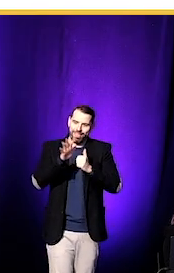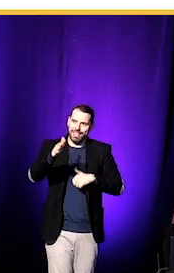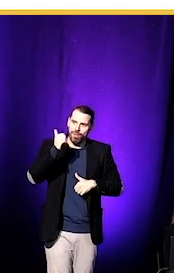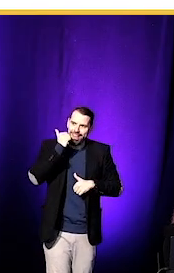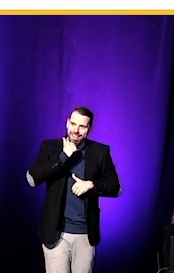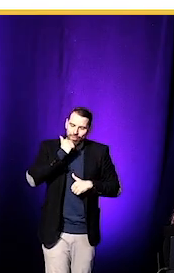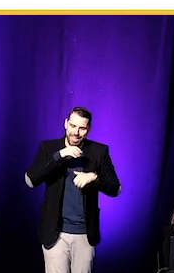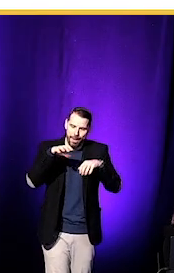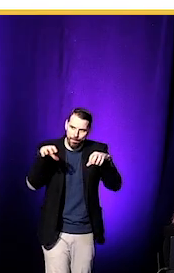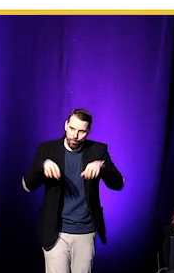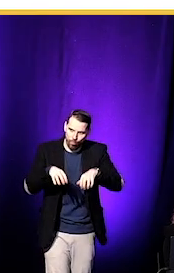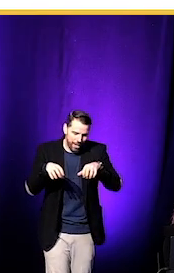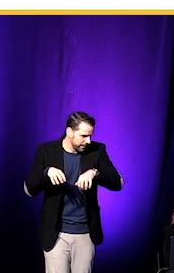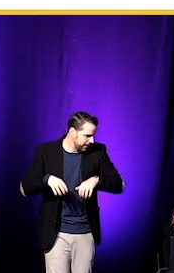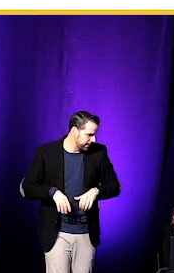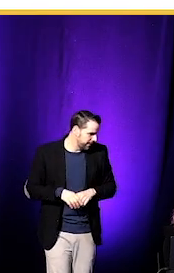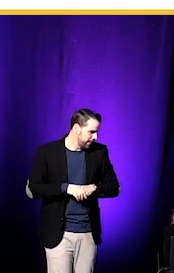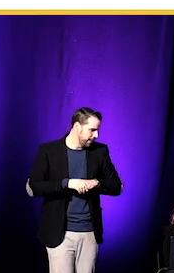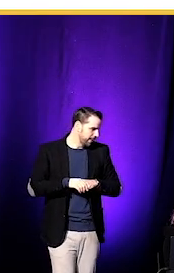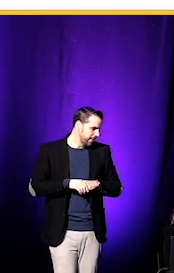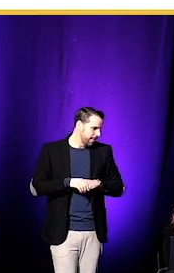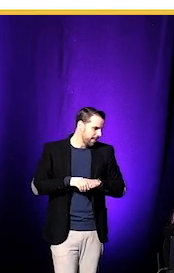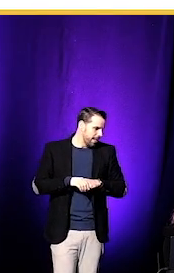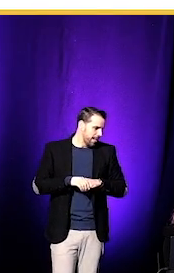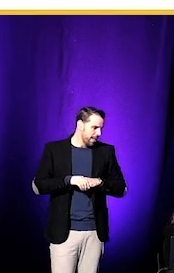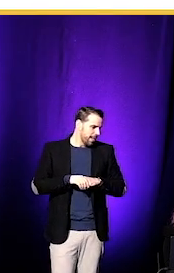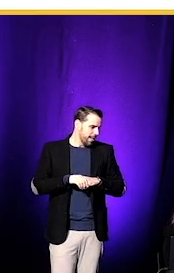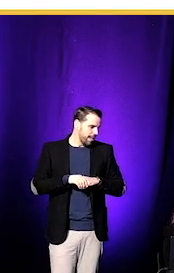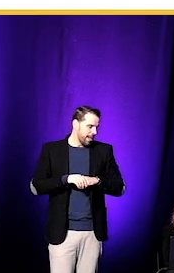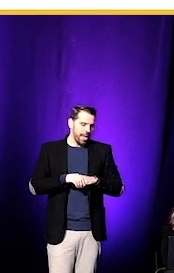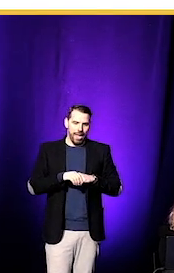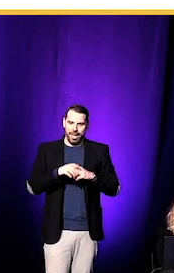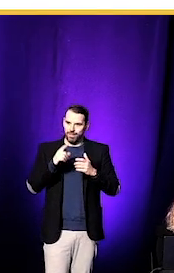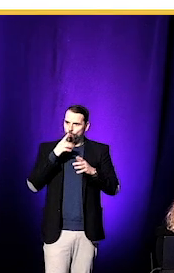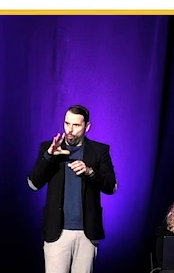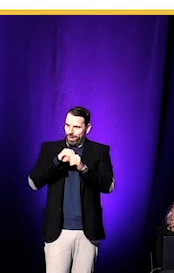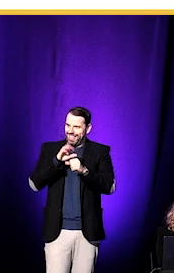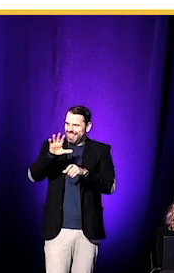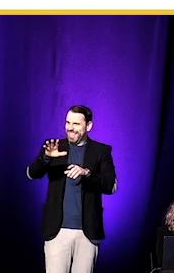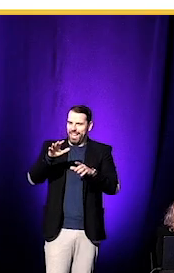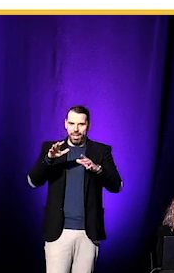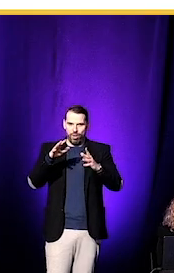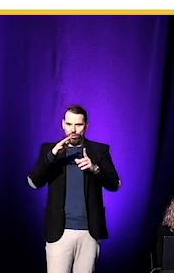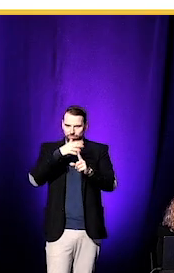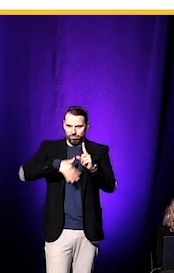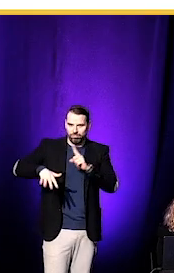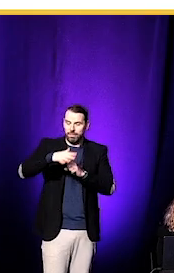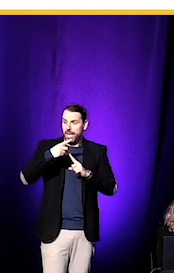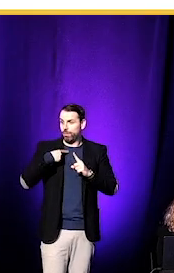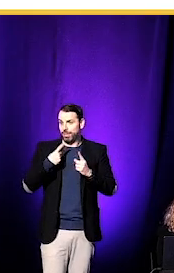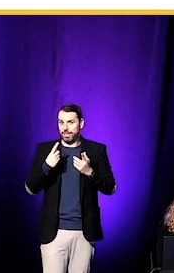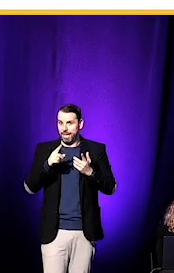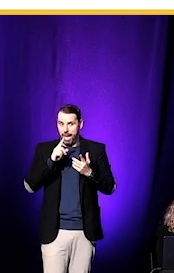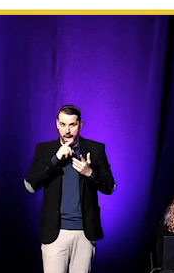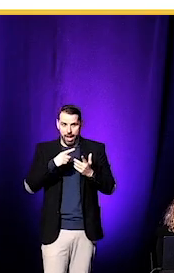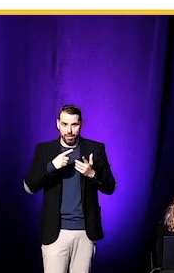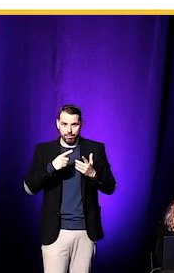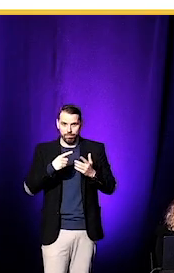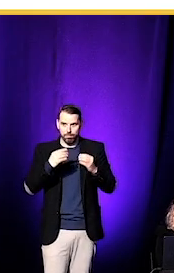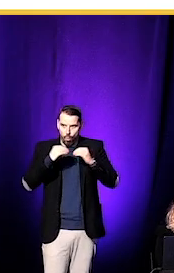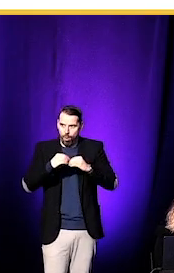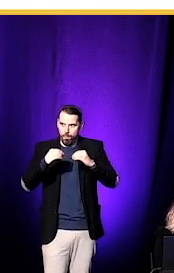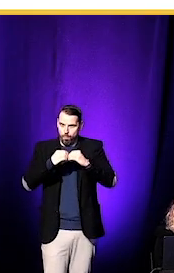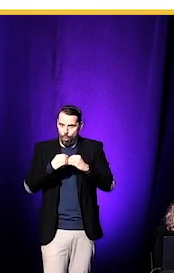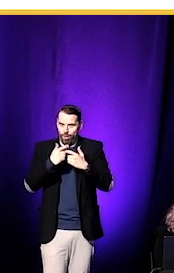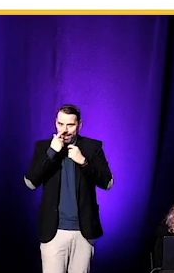movement across microsystems of their life ecologies has only grown across the decades I've been in the profession.